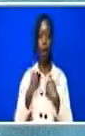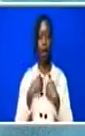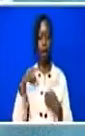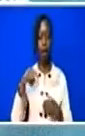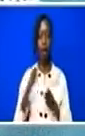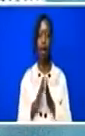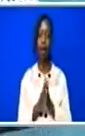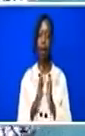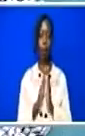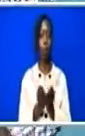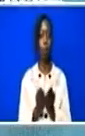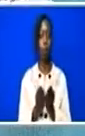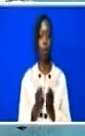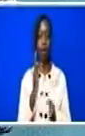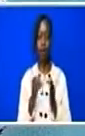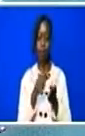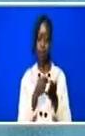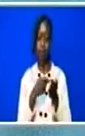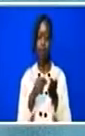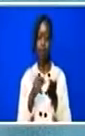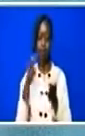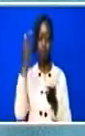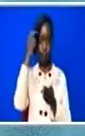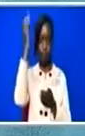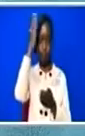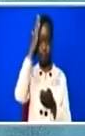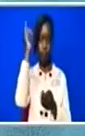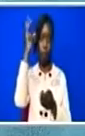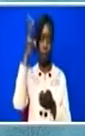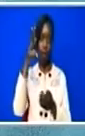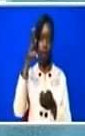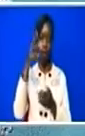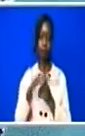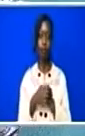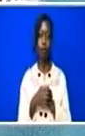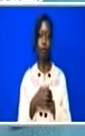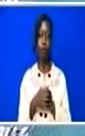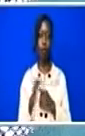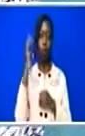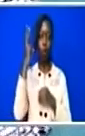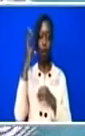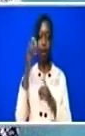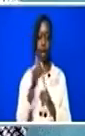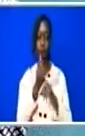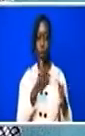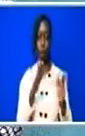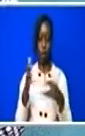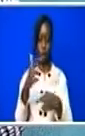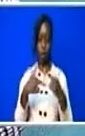you, because you know whatever you write, you won't forget, and at least you'll get the chance to revise when you want to. So,